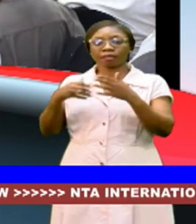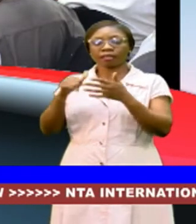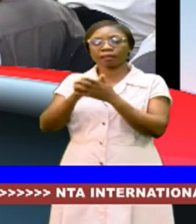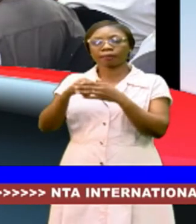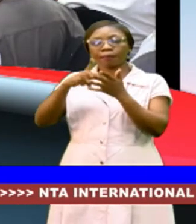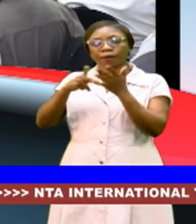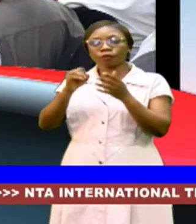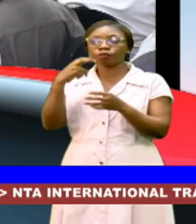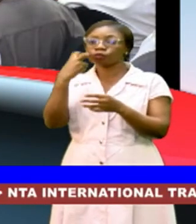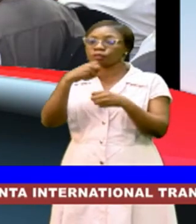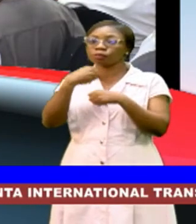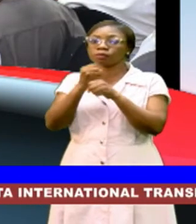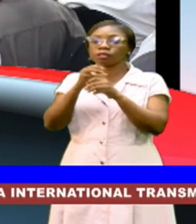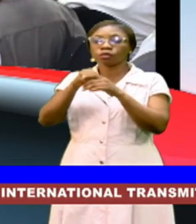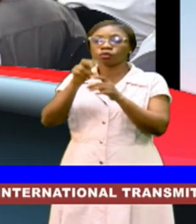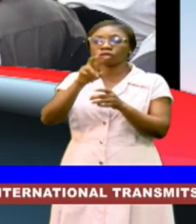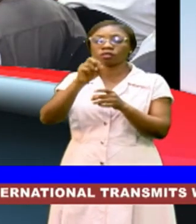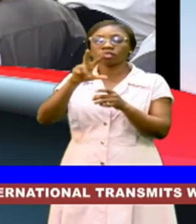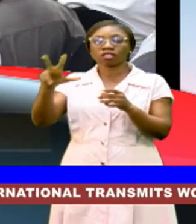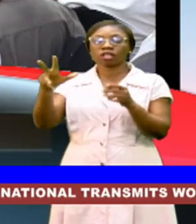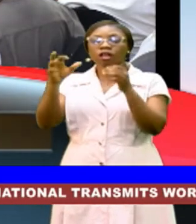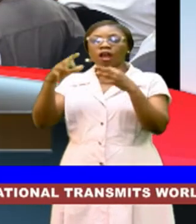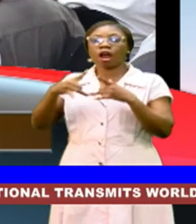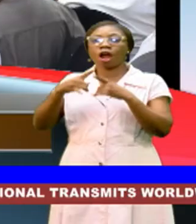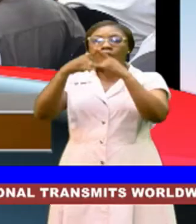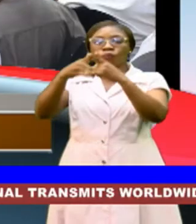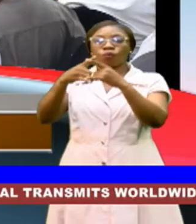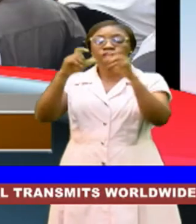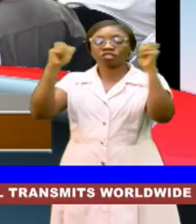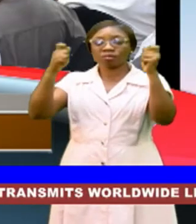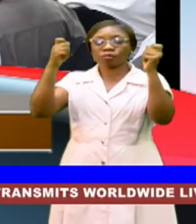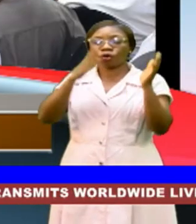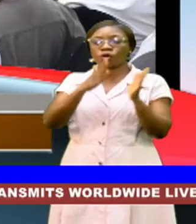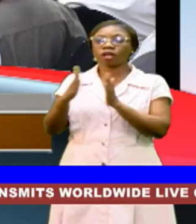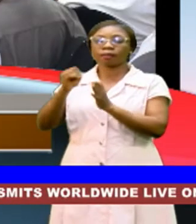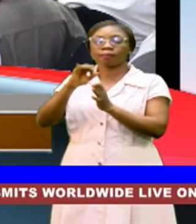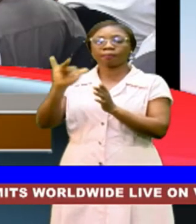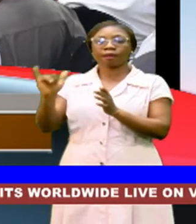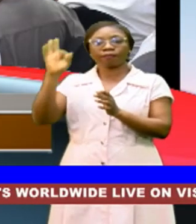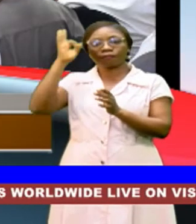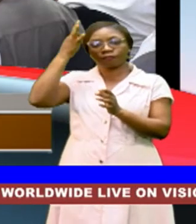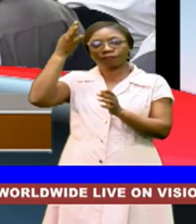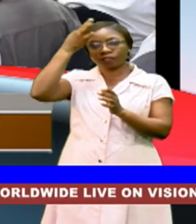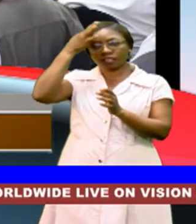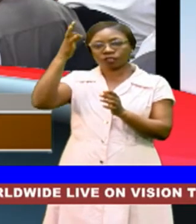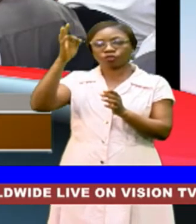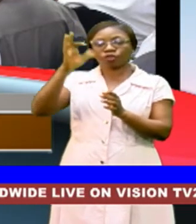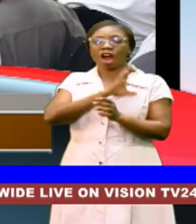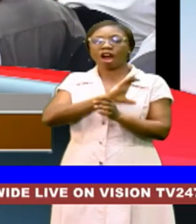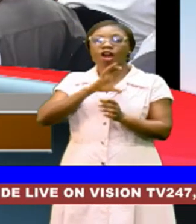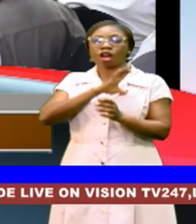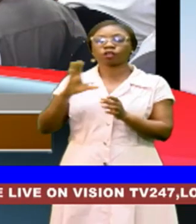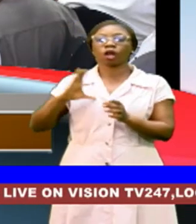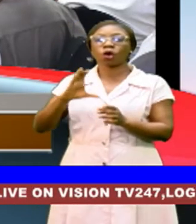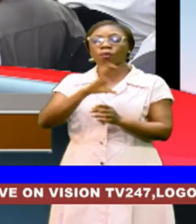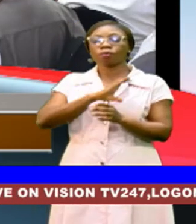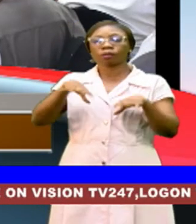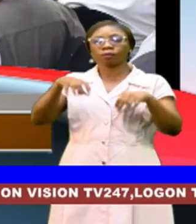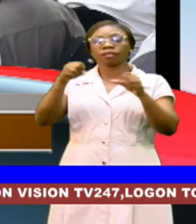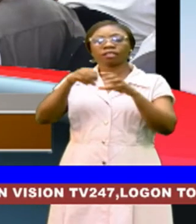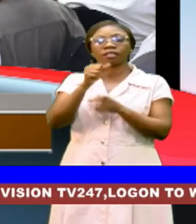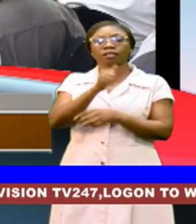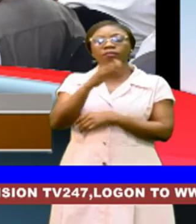at the 2023 Award Night ceremony organized by the Federal Character Commission held in Abuja.